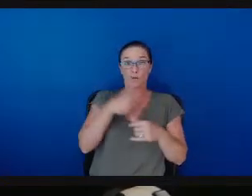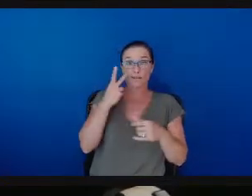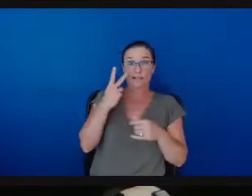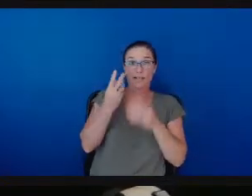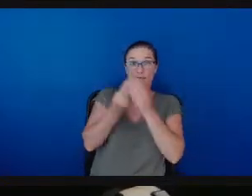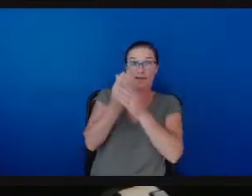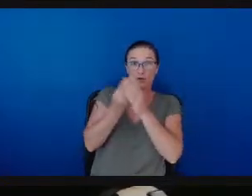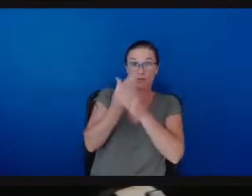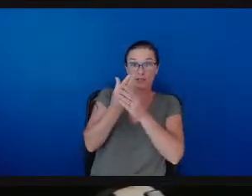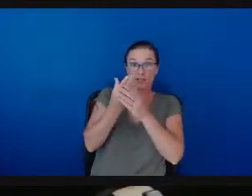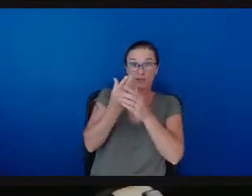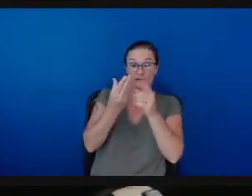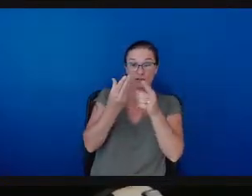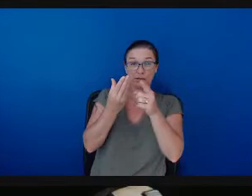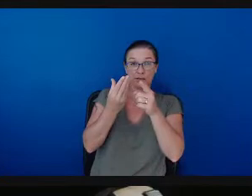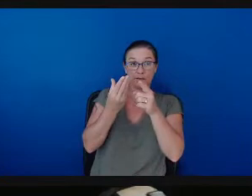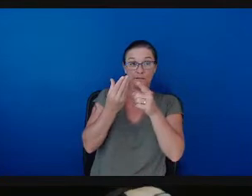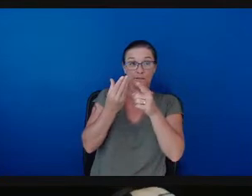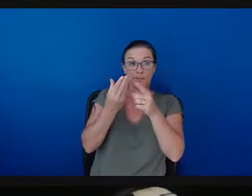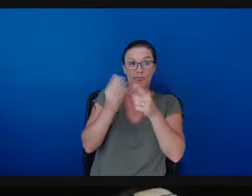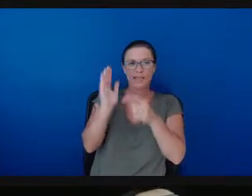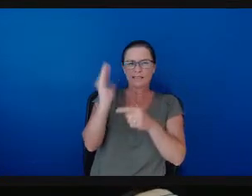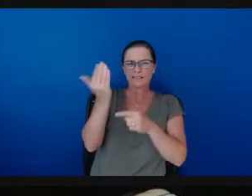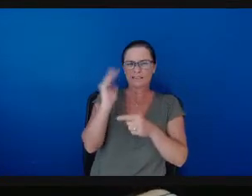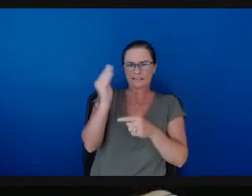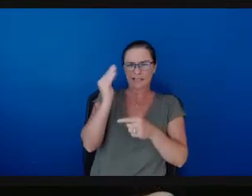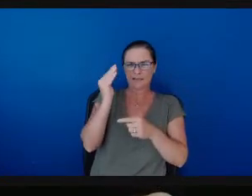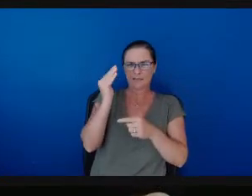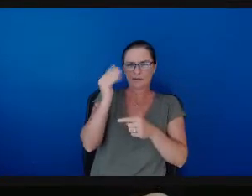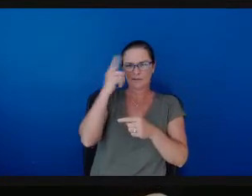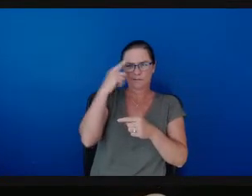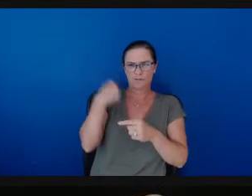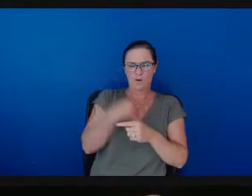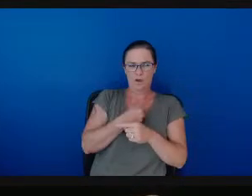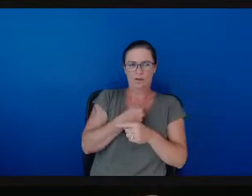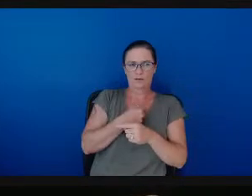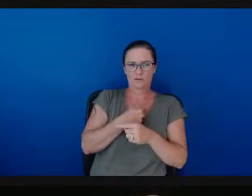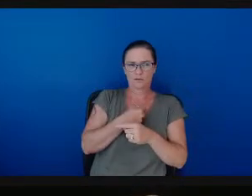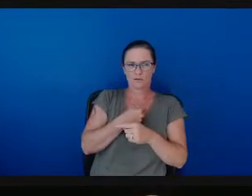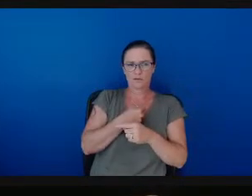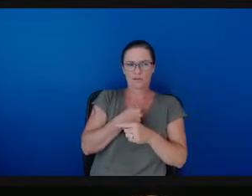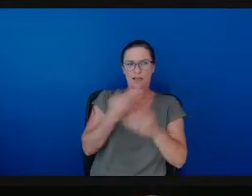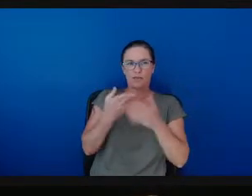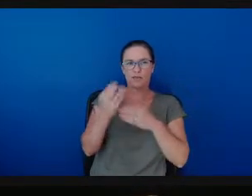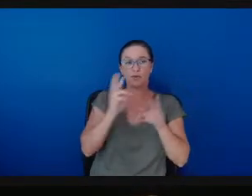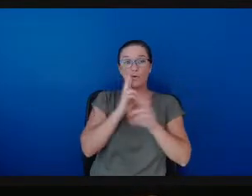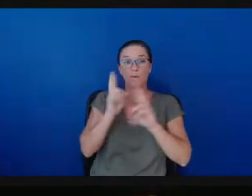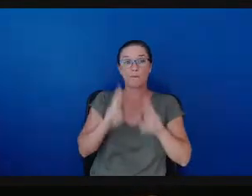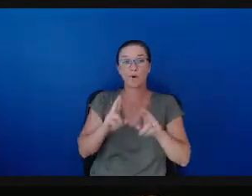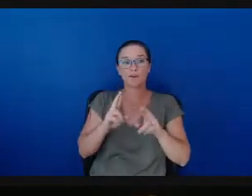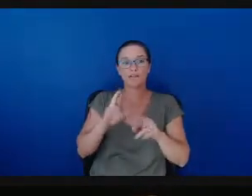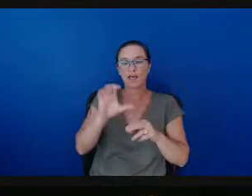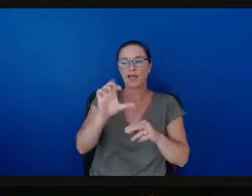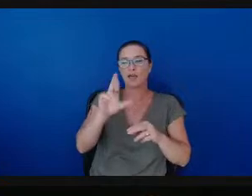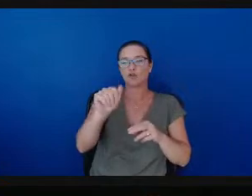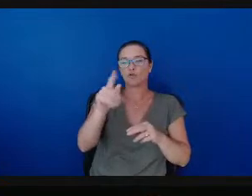And it seemed to us at the time, and USGS then confirmed it through the reports, that the crater was in fact tilted,